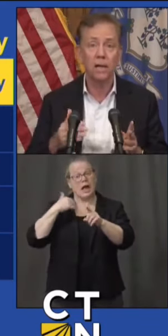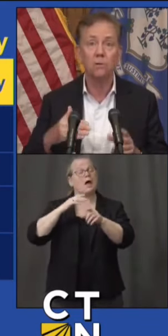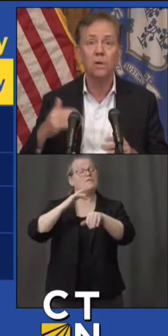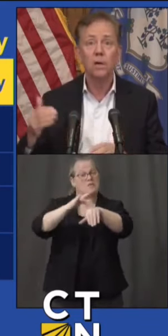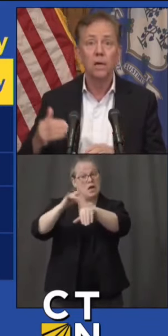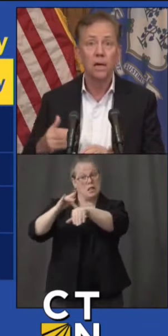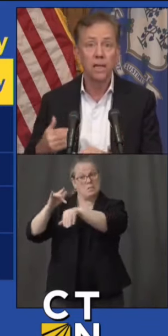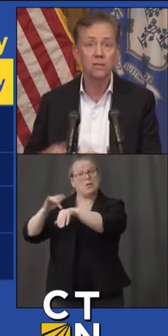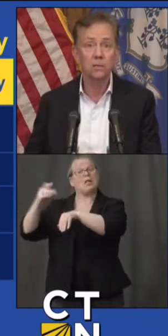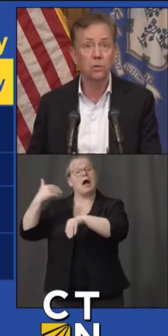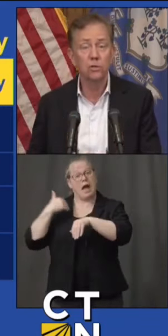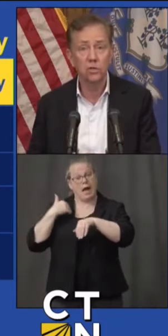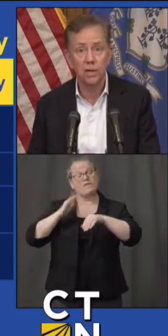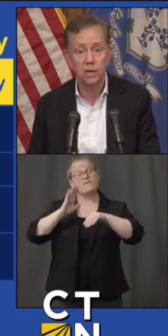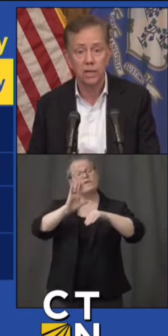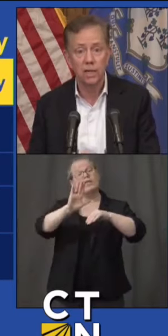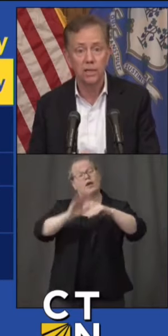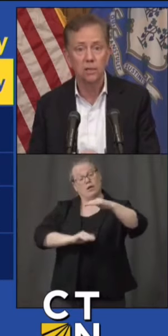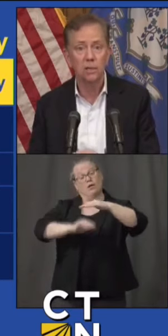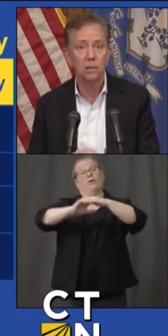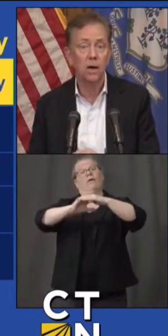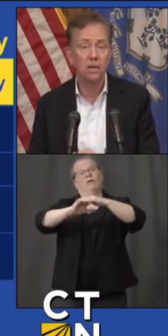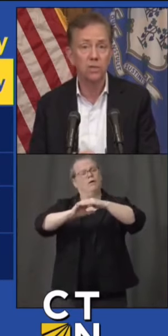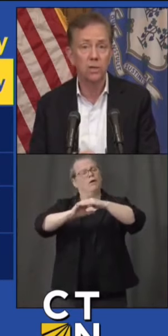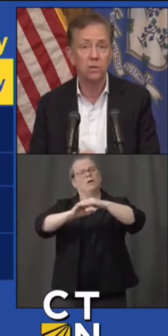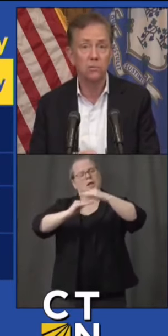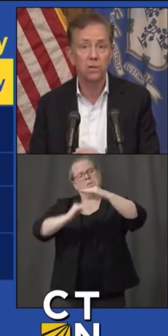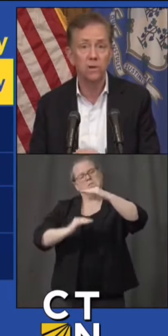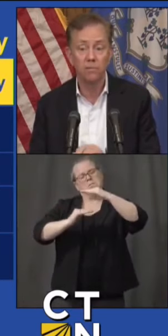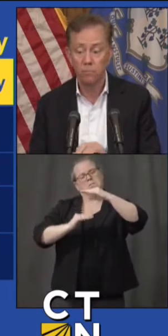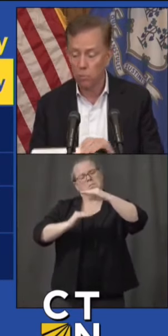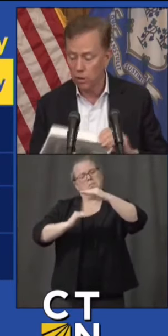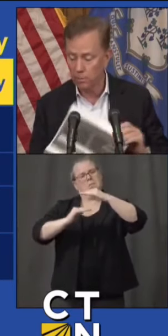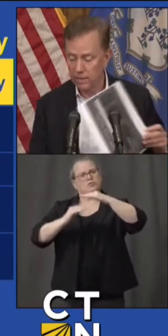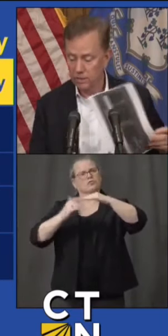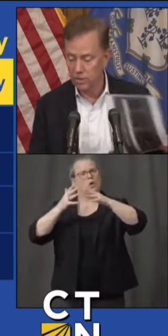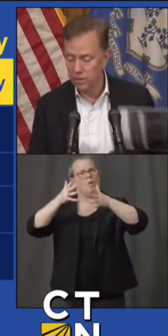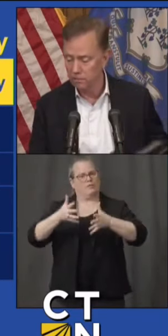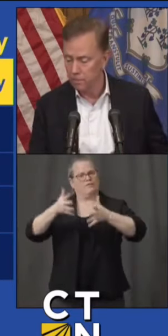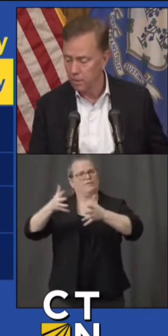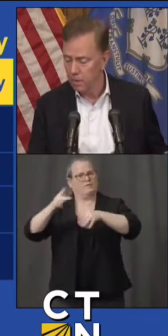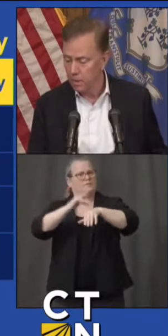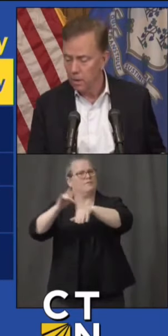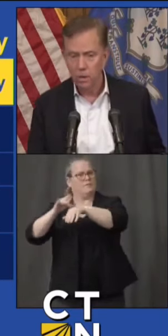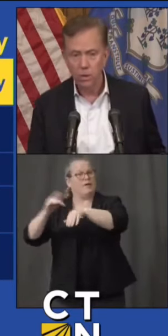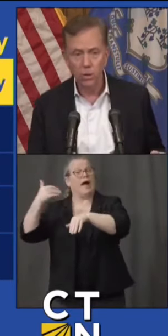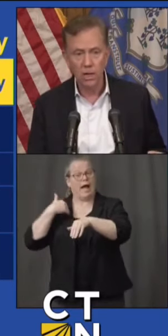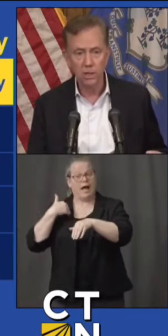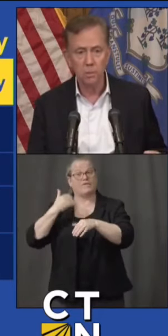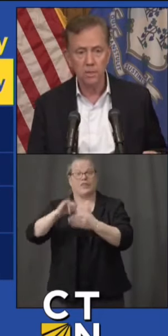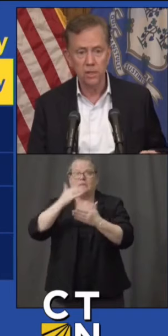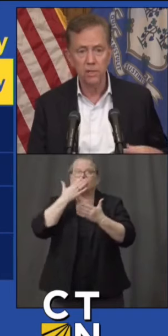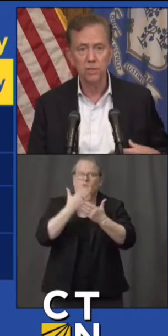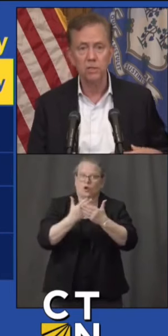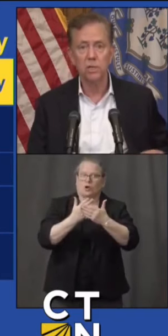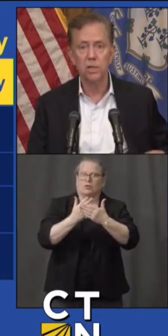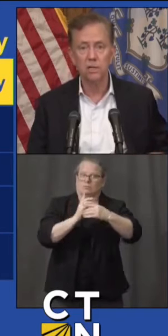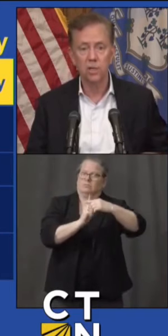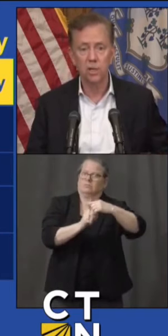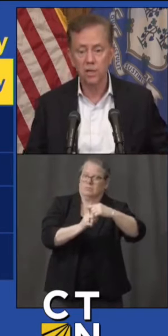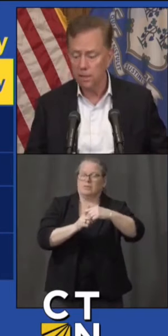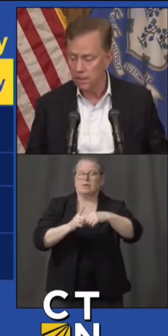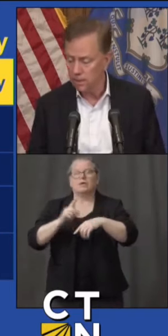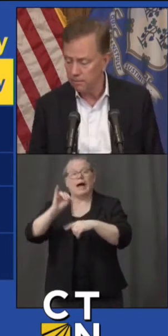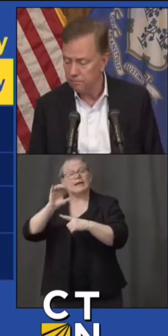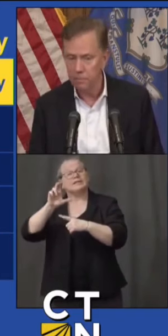now, and that's a good sign, and our ICUs even have more capacity. Current hospitalizations, the next